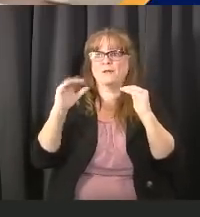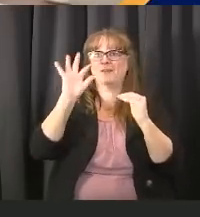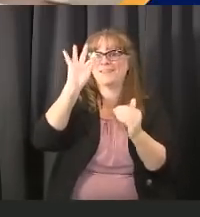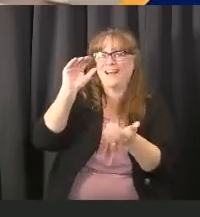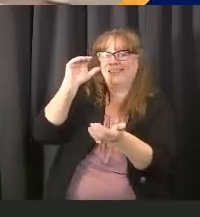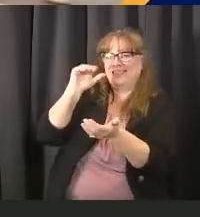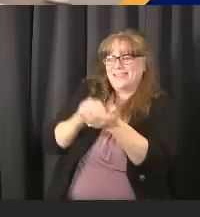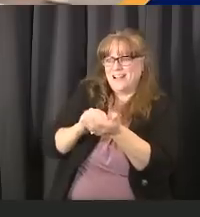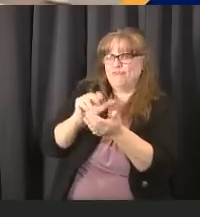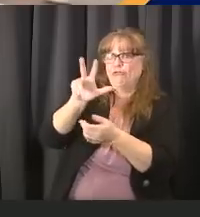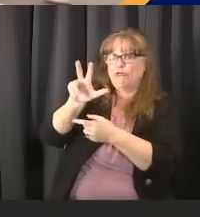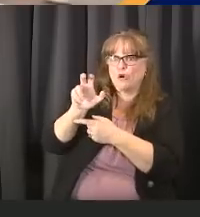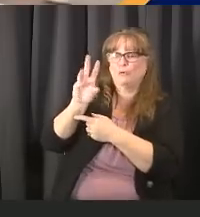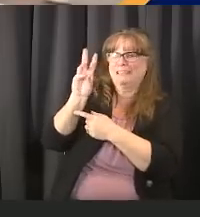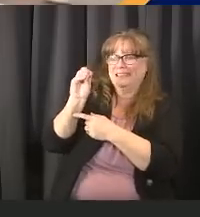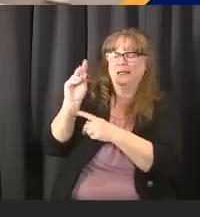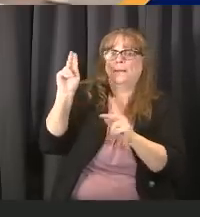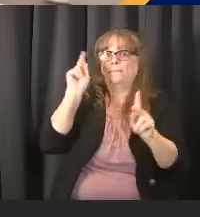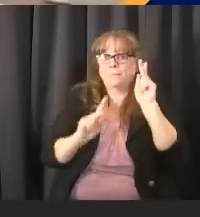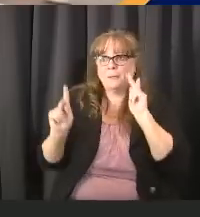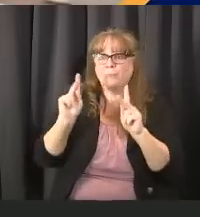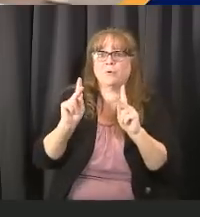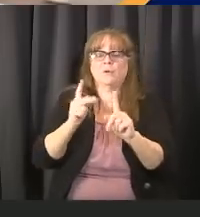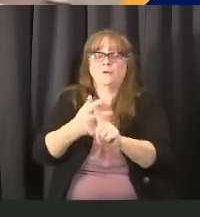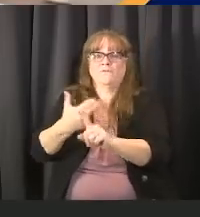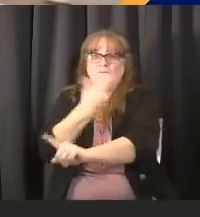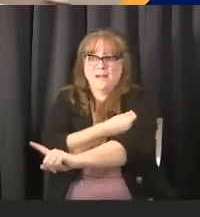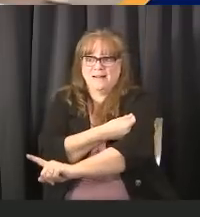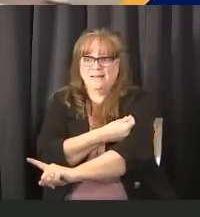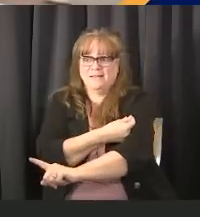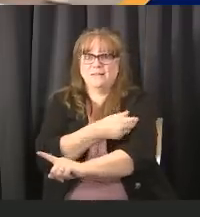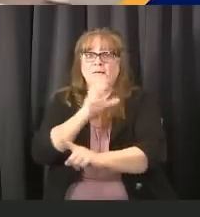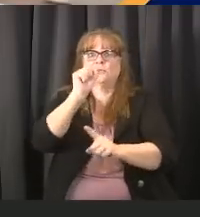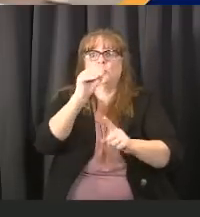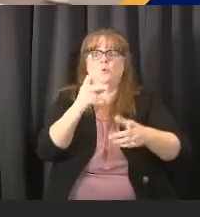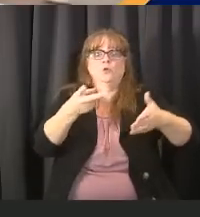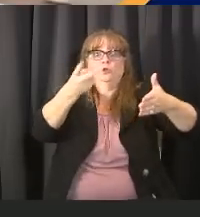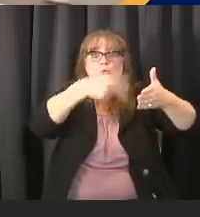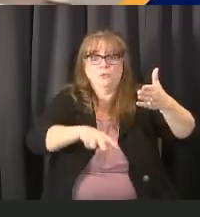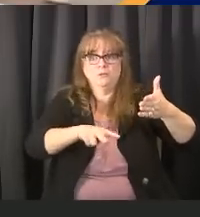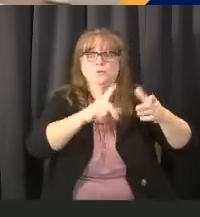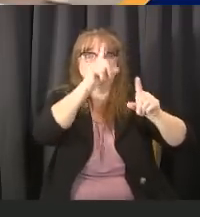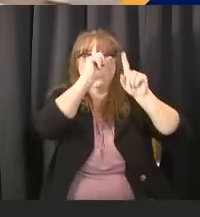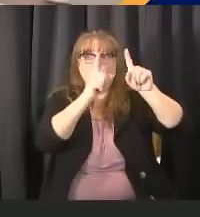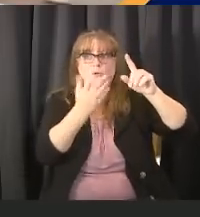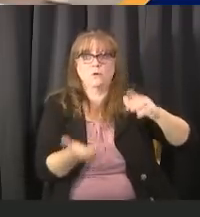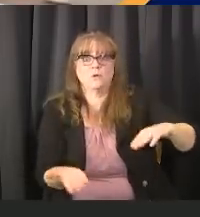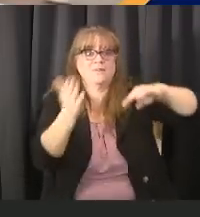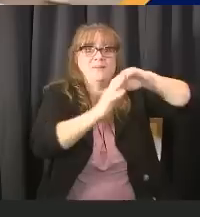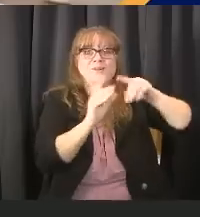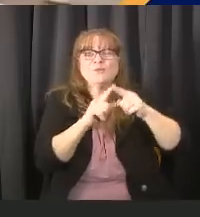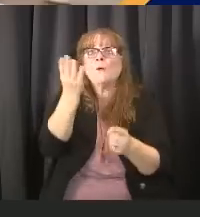scaling up and have the ability to accommodate 14,142. 2 weeks after that,